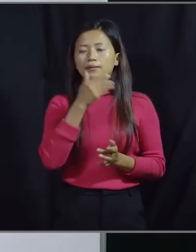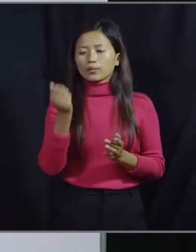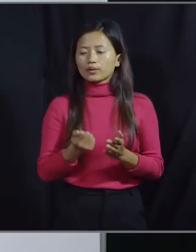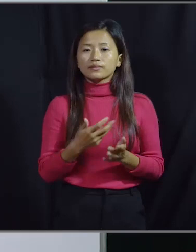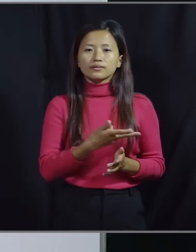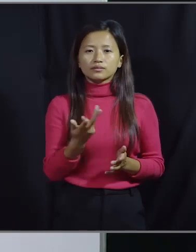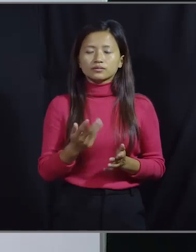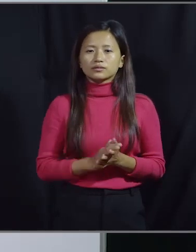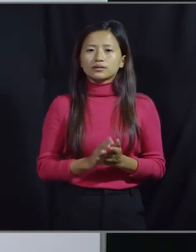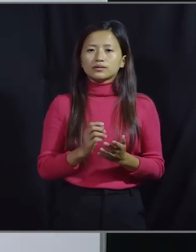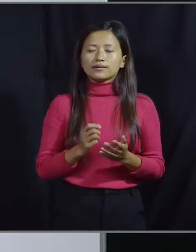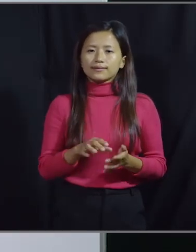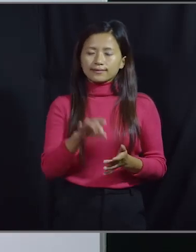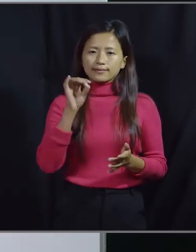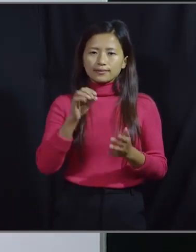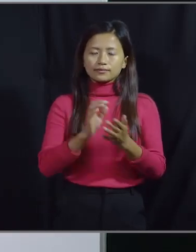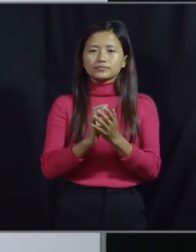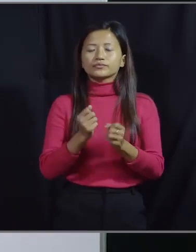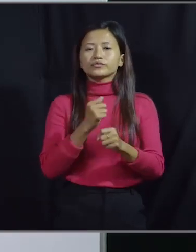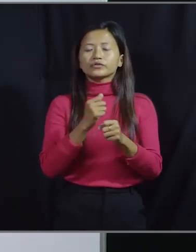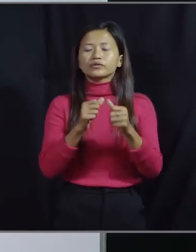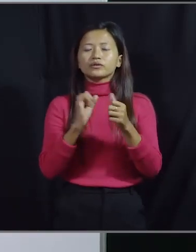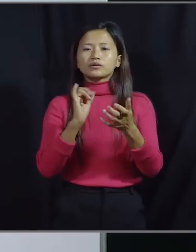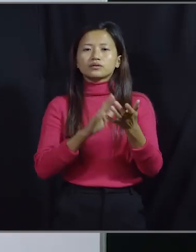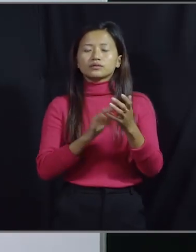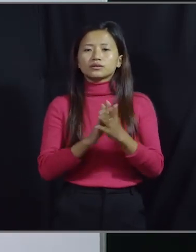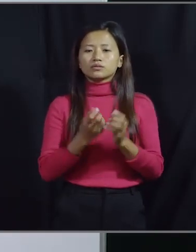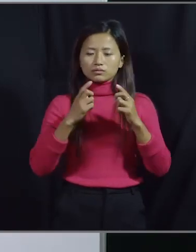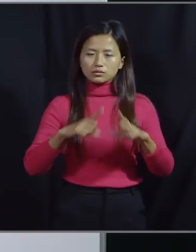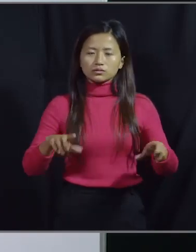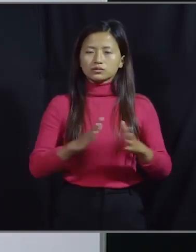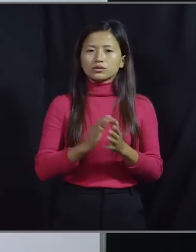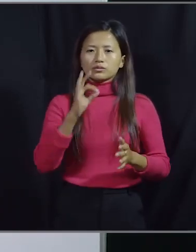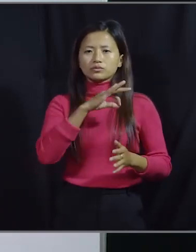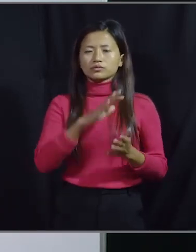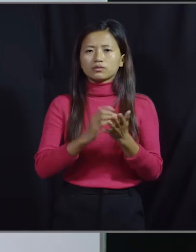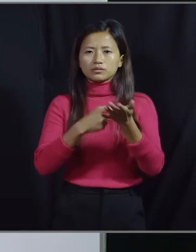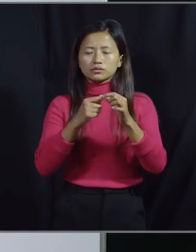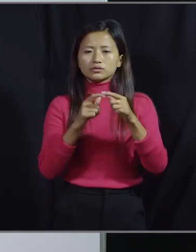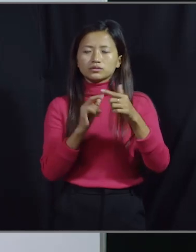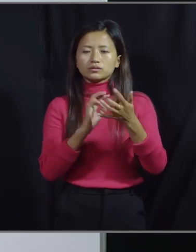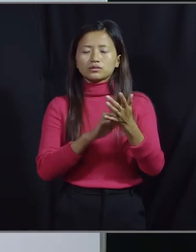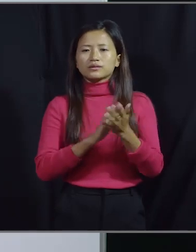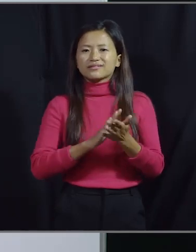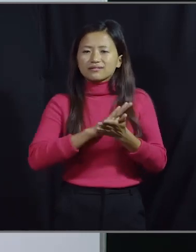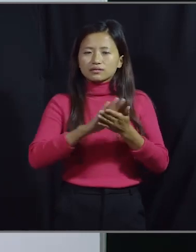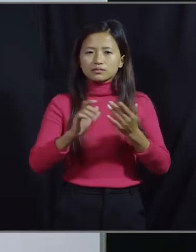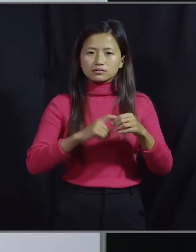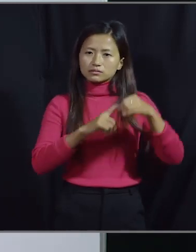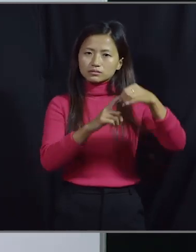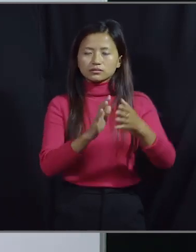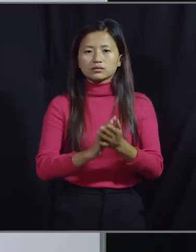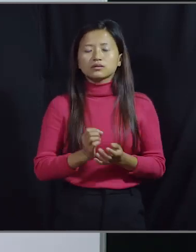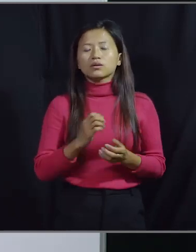a gain or loss out of change in their profit sharing ratio, because your question clearly states the